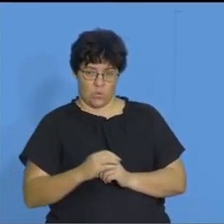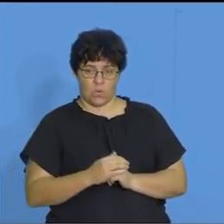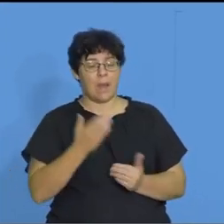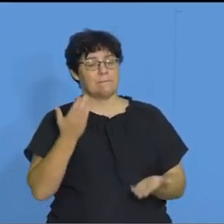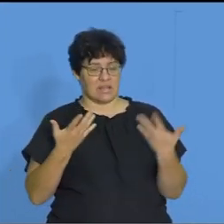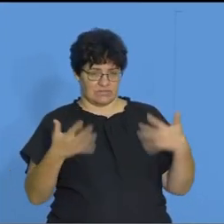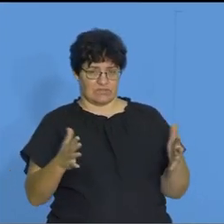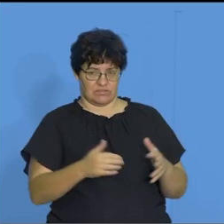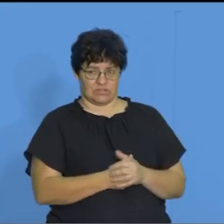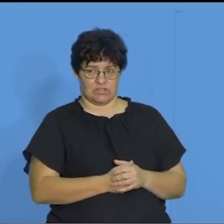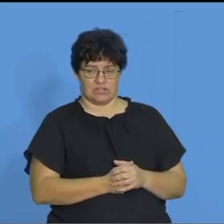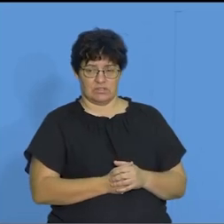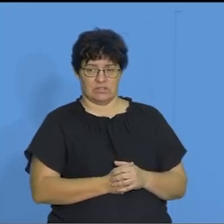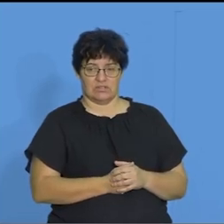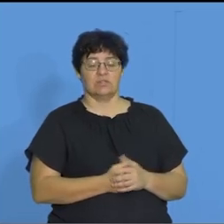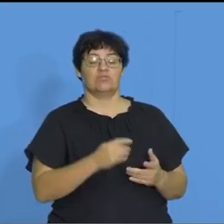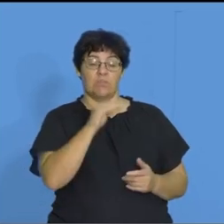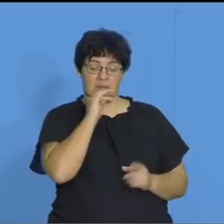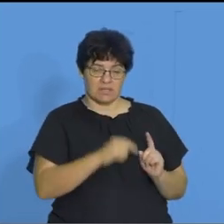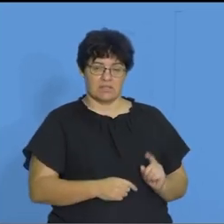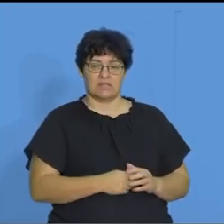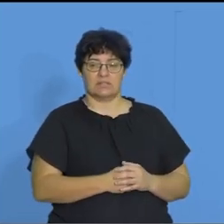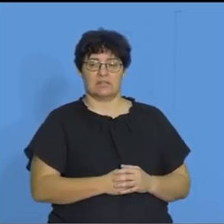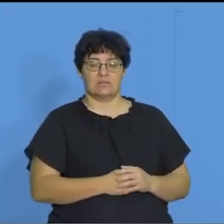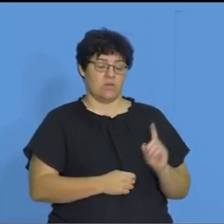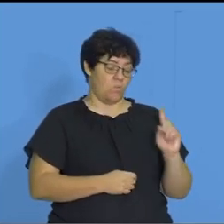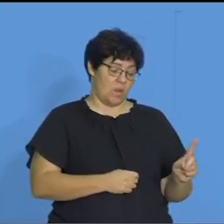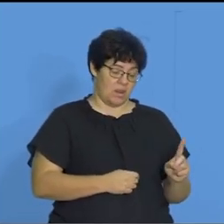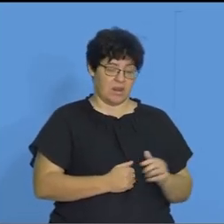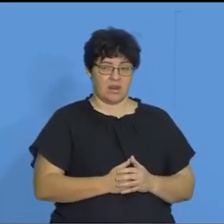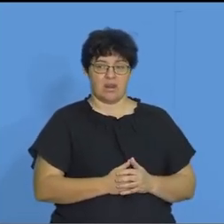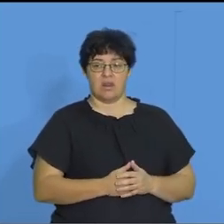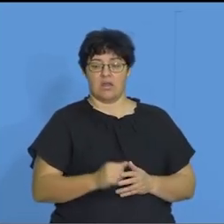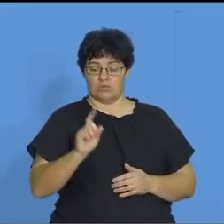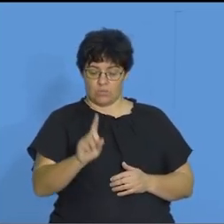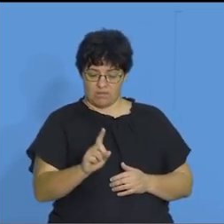balanced, it says to us the stoichiometric ratio in which they react is